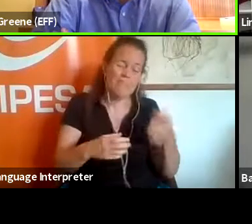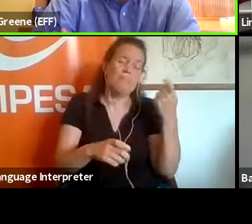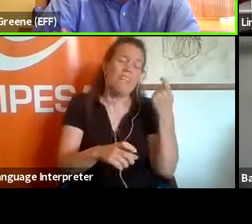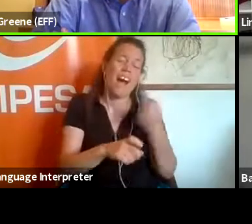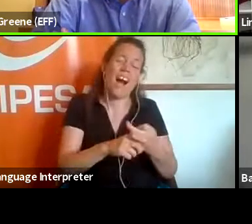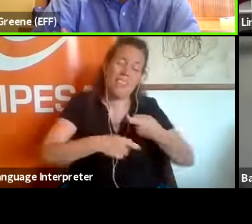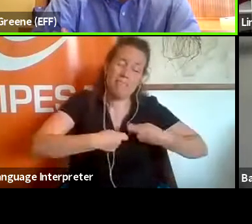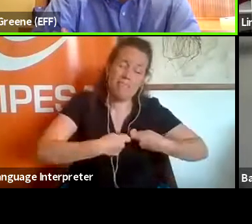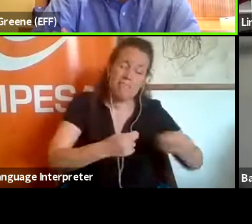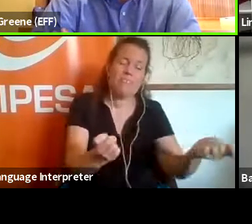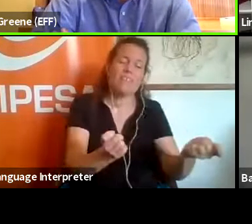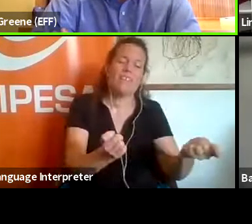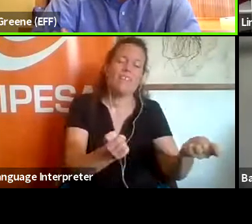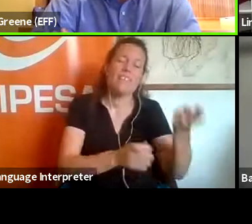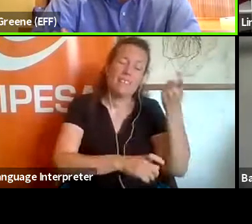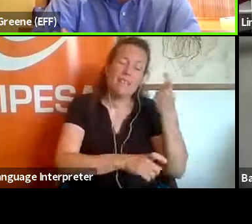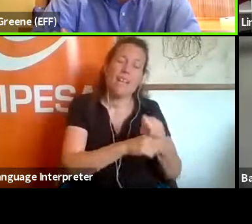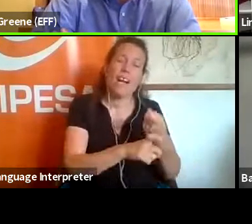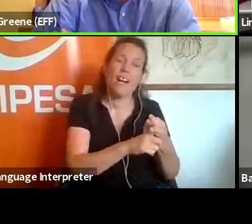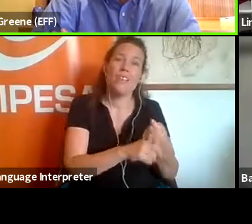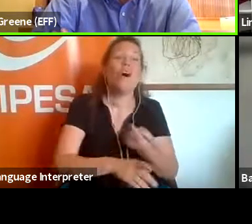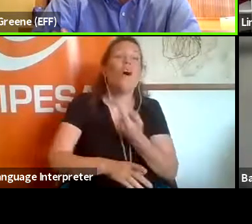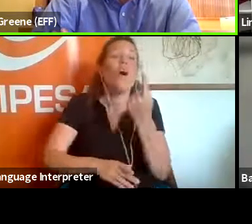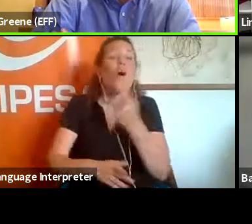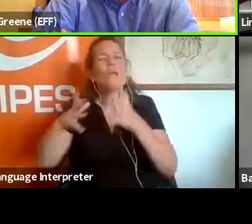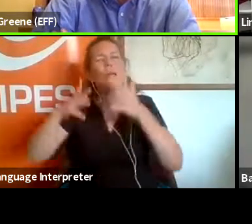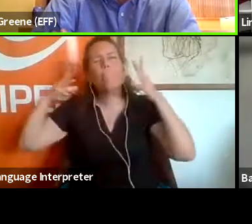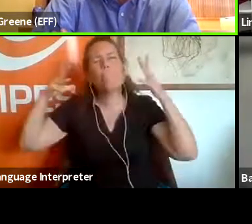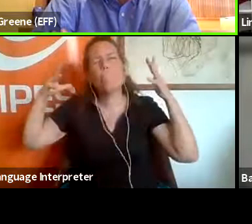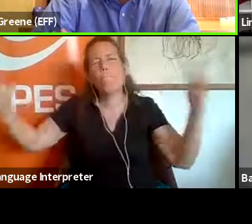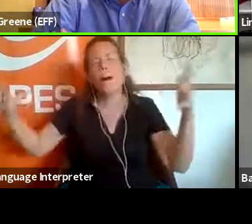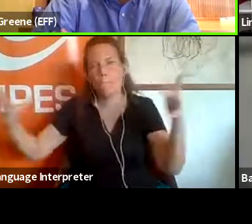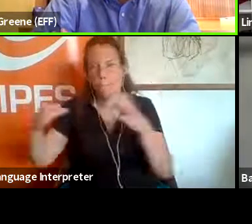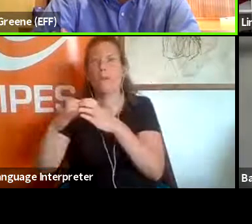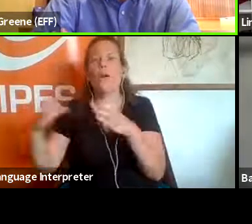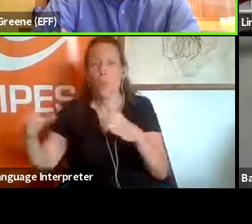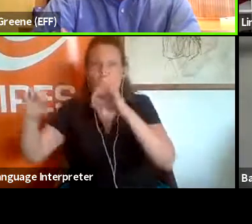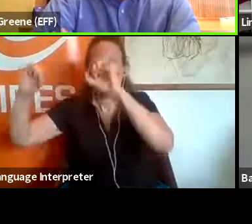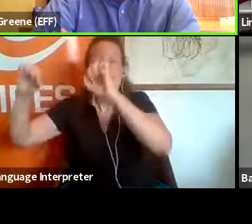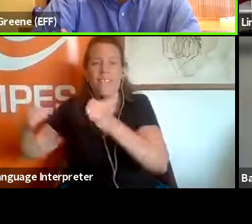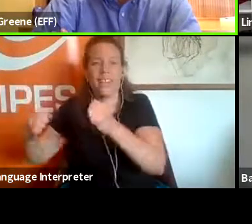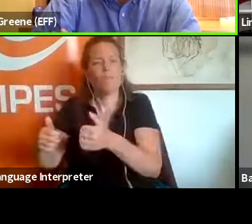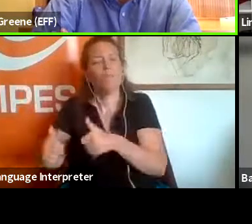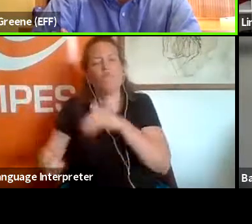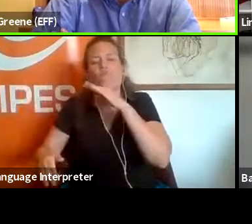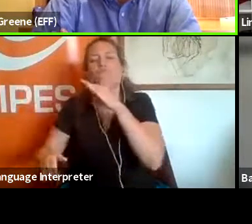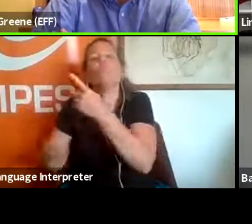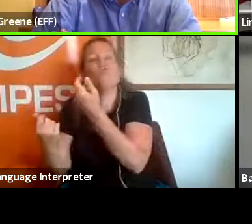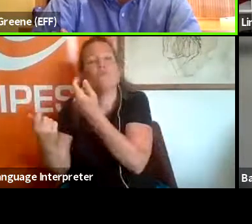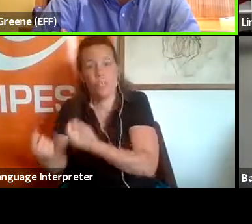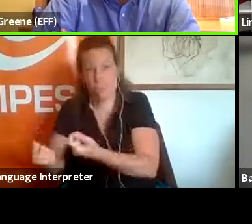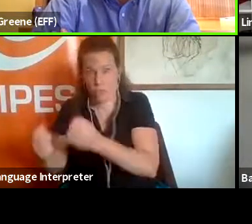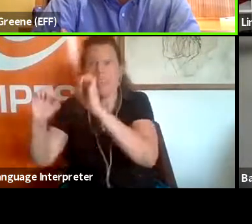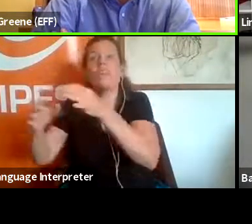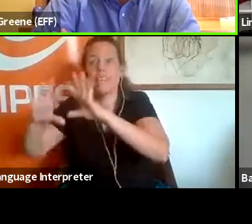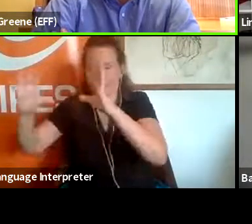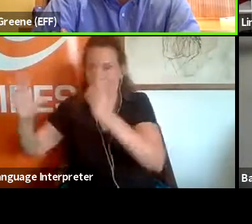for any but the largest companies and most well-resourced companies to do all of them. So